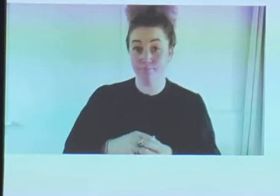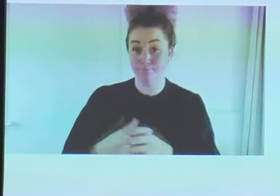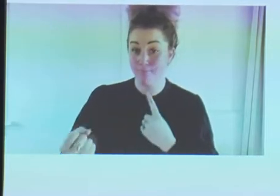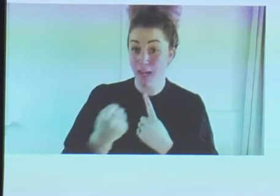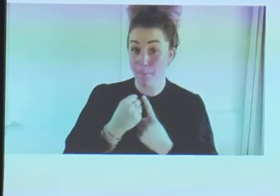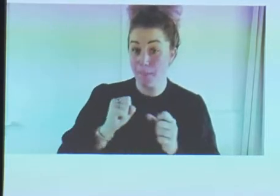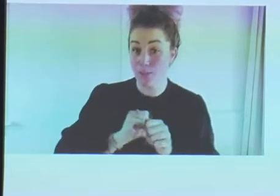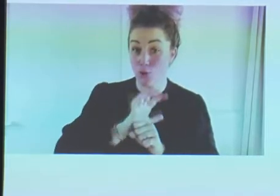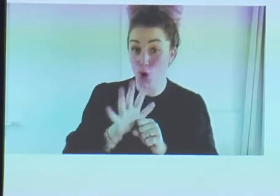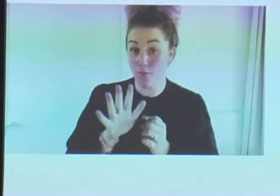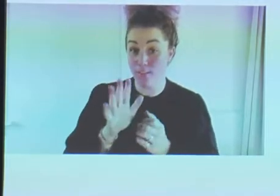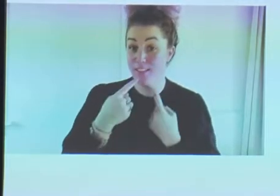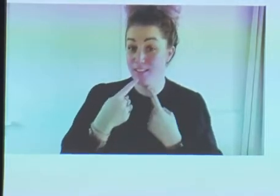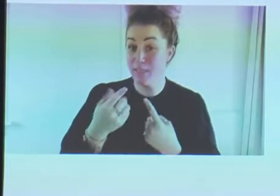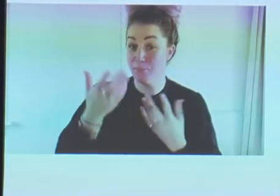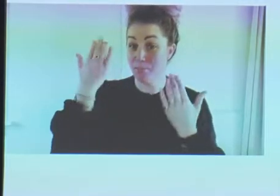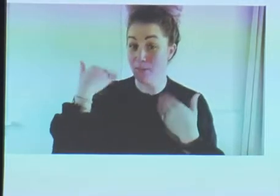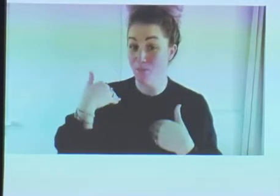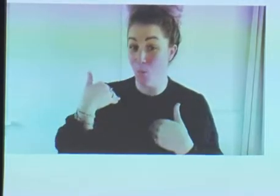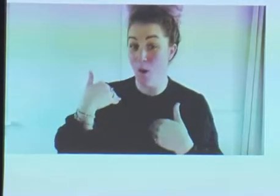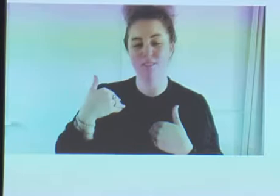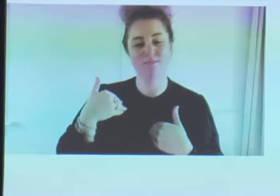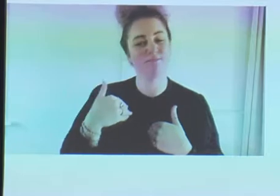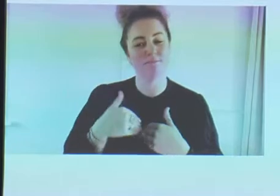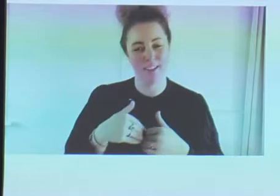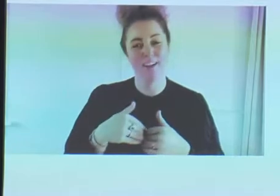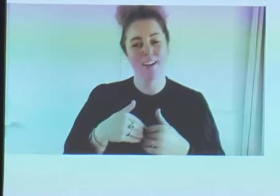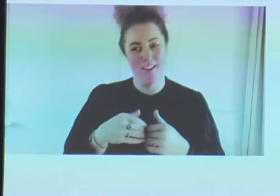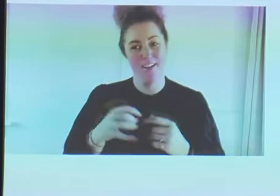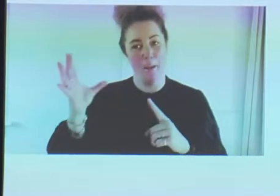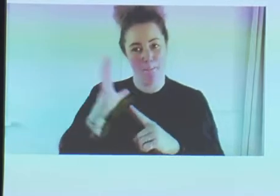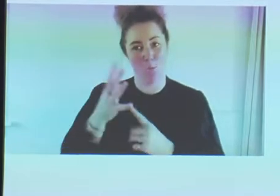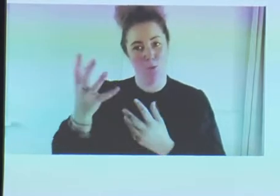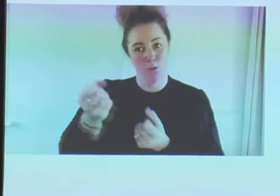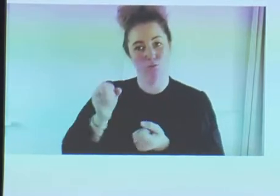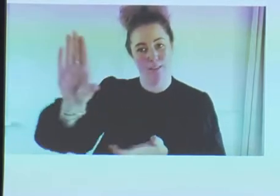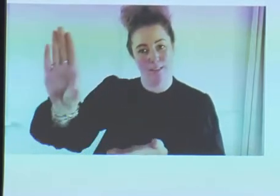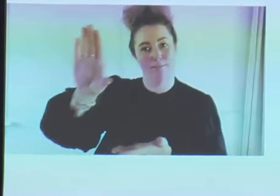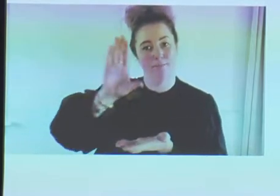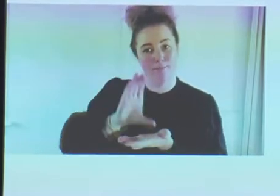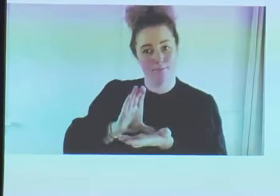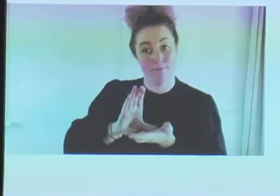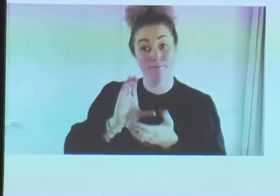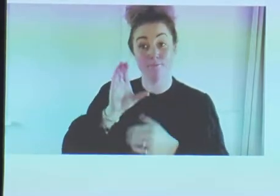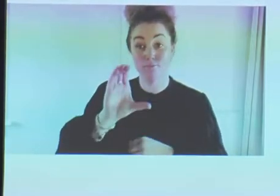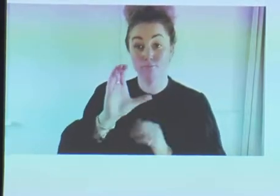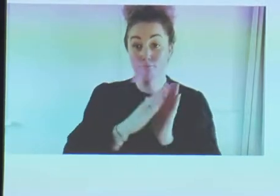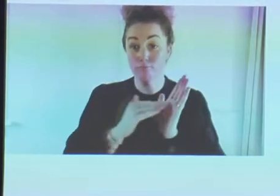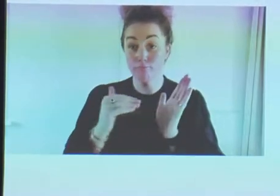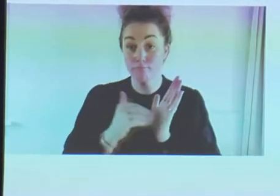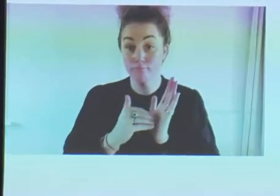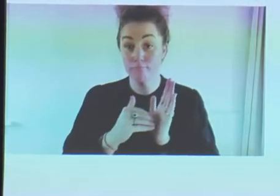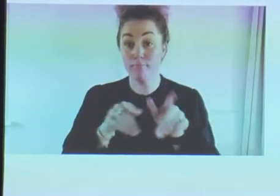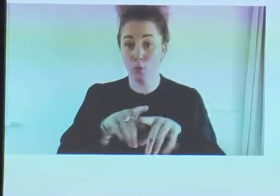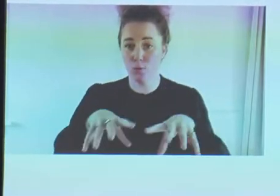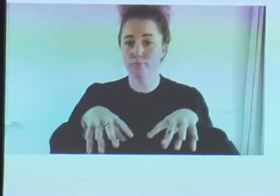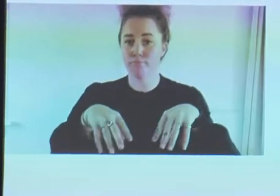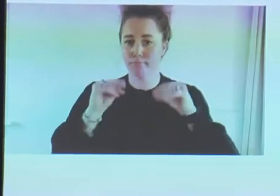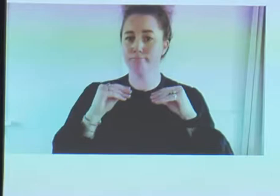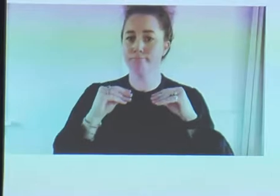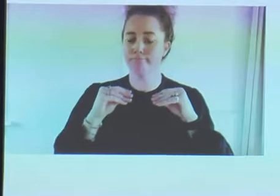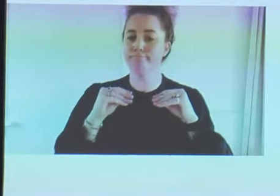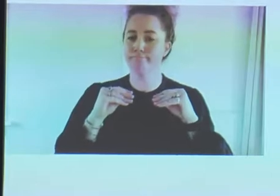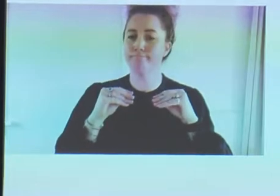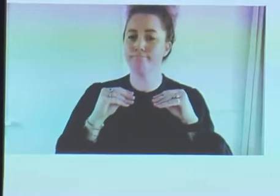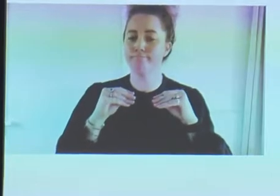of covert that I mentioned earlier it couldn't have come at a better time cnz then took up the challenge and not only divided out